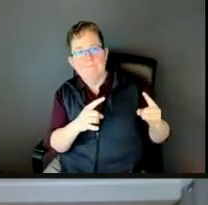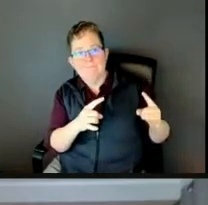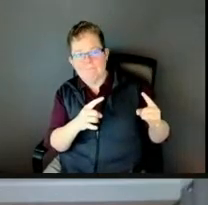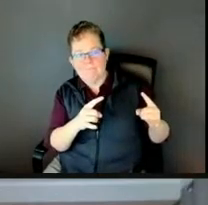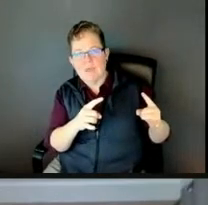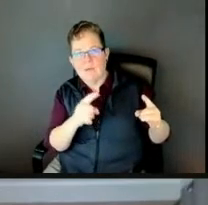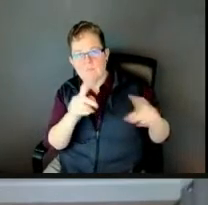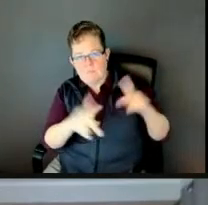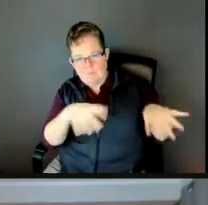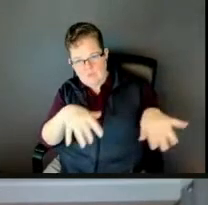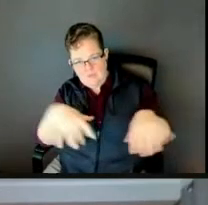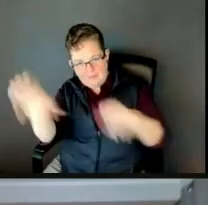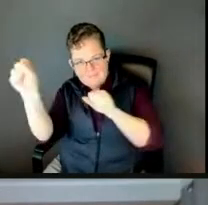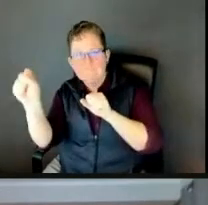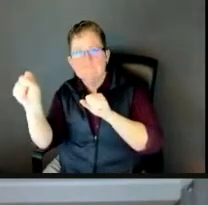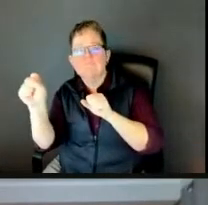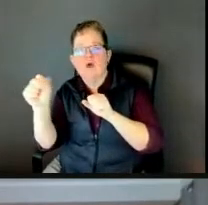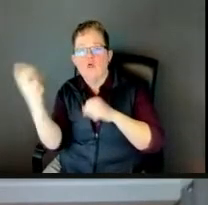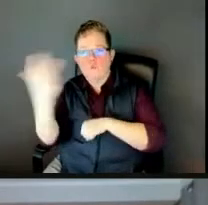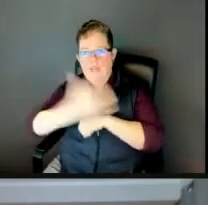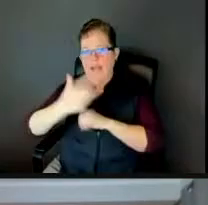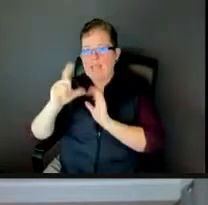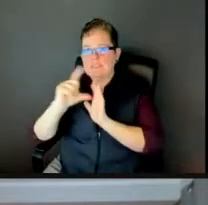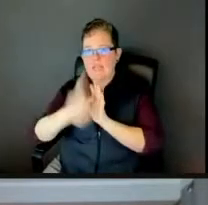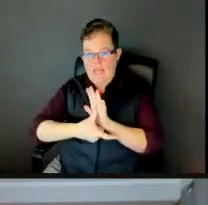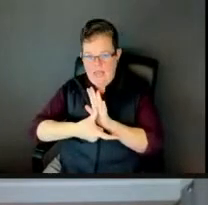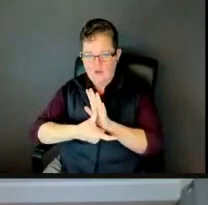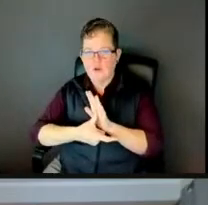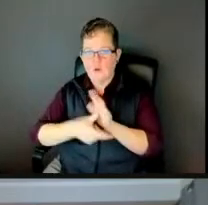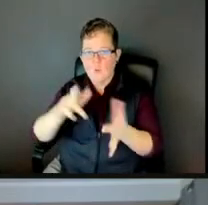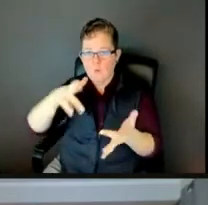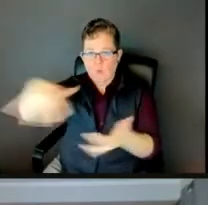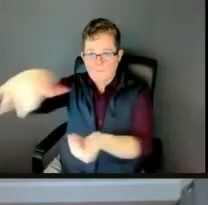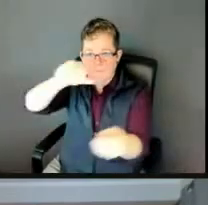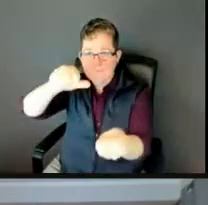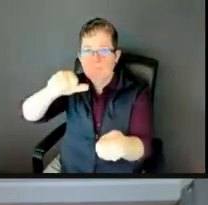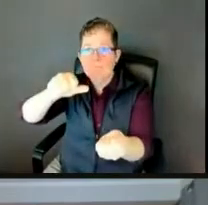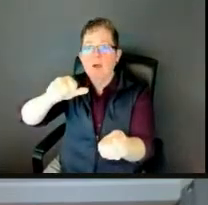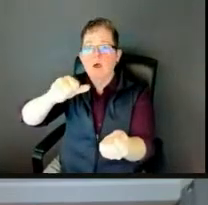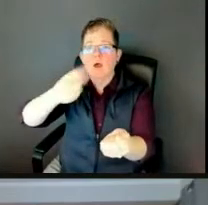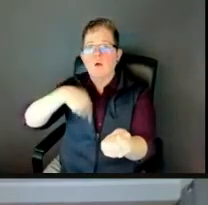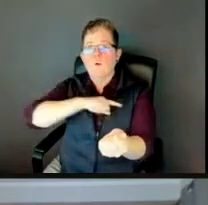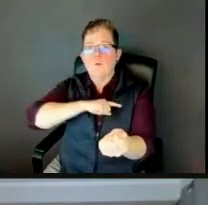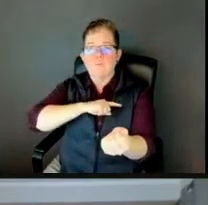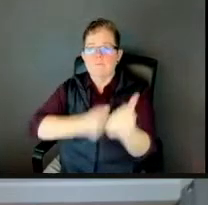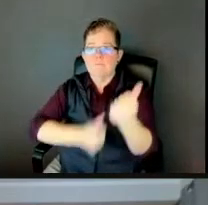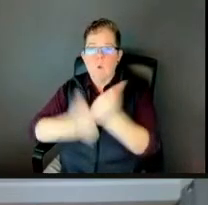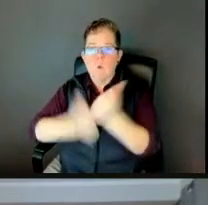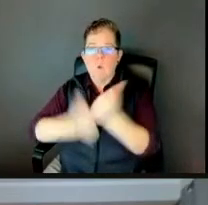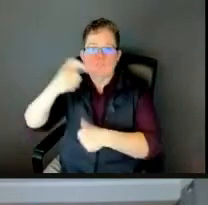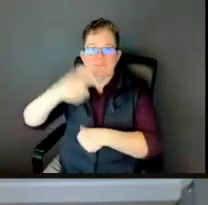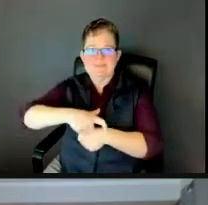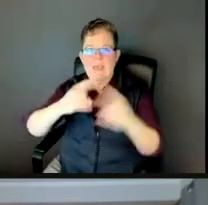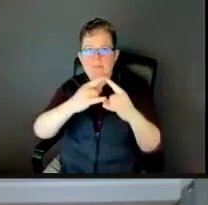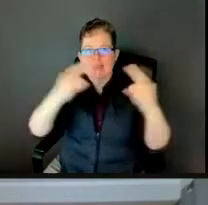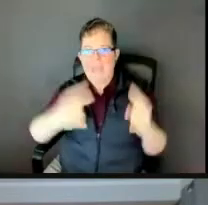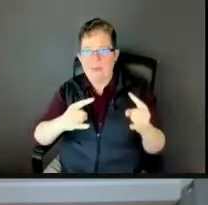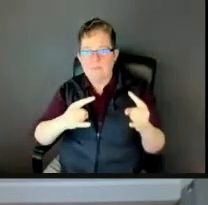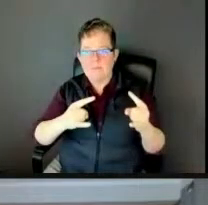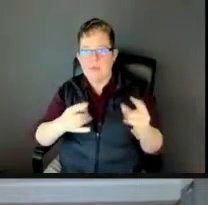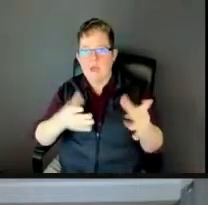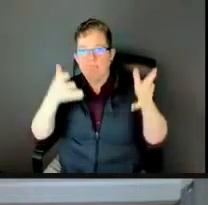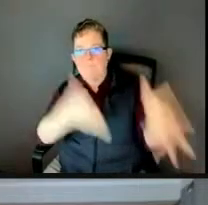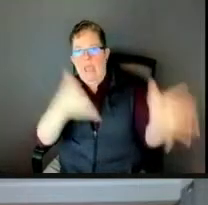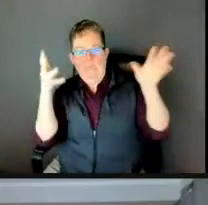occupants before we come in. We come in 3 days later, and the majority of the time, the campsites are abandoned, and we